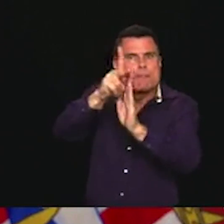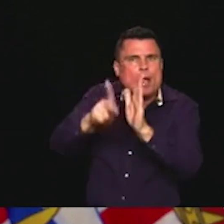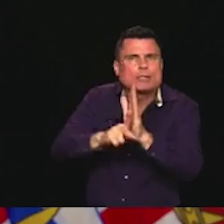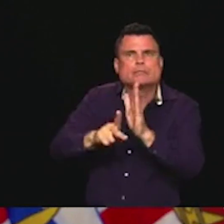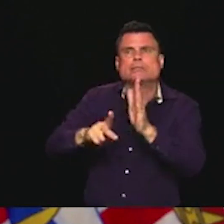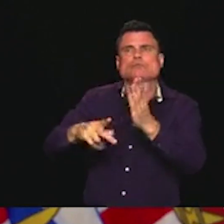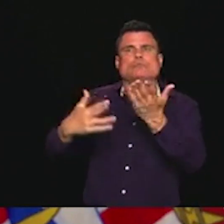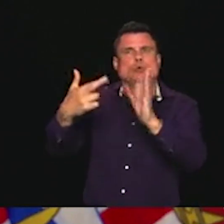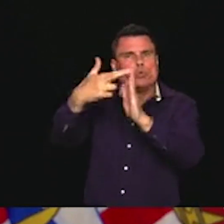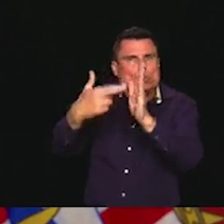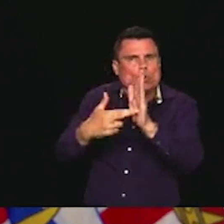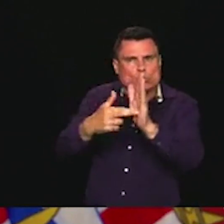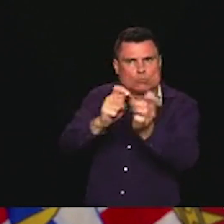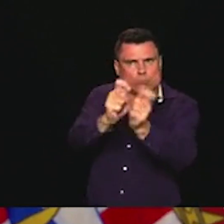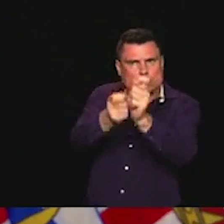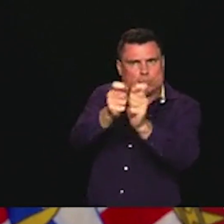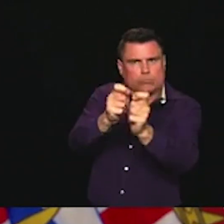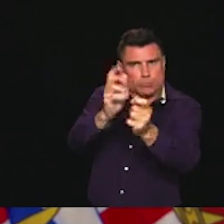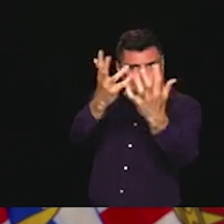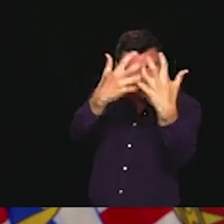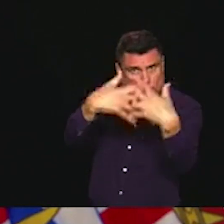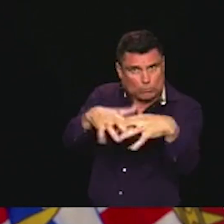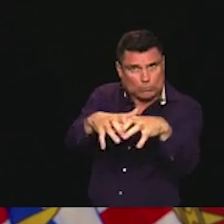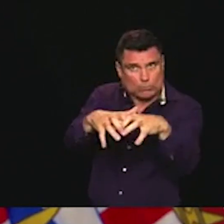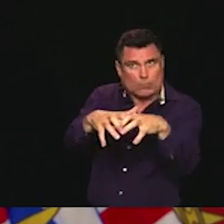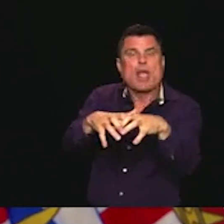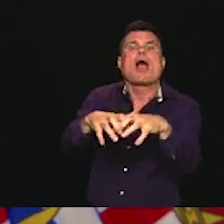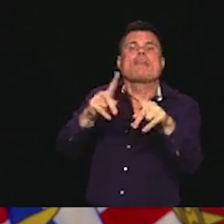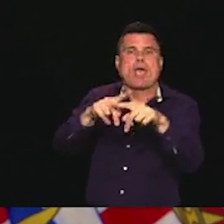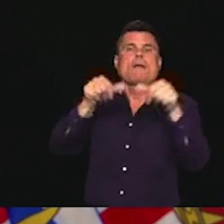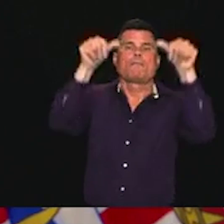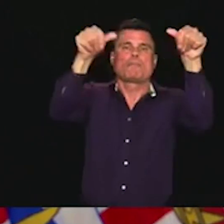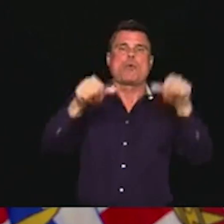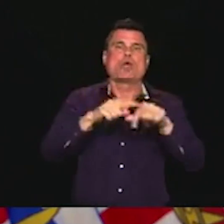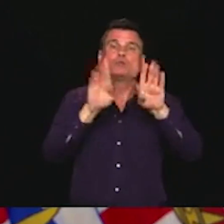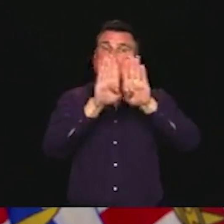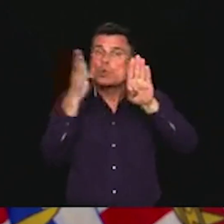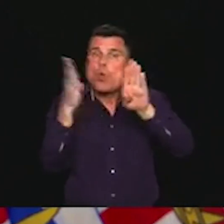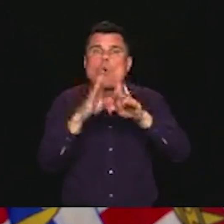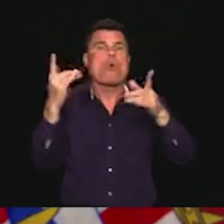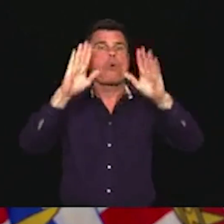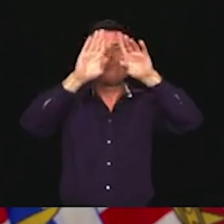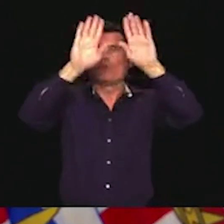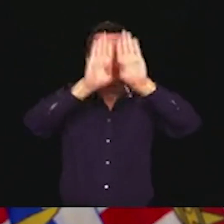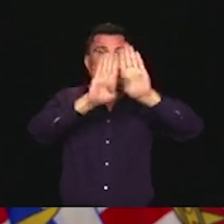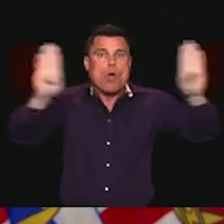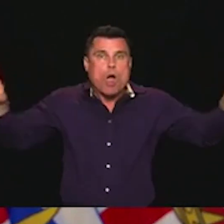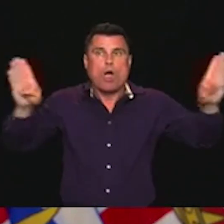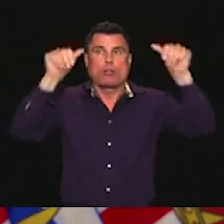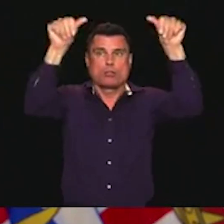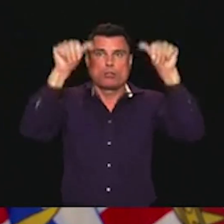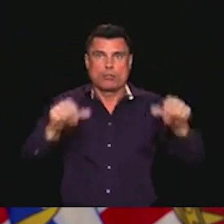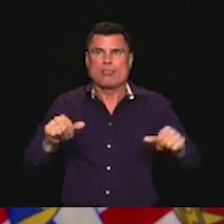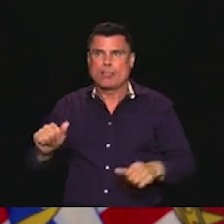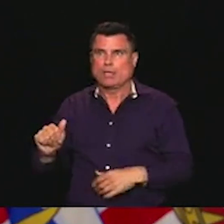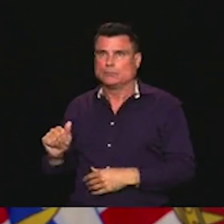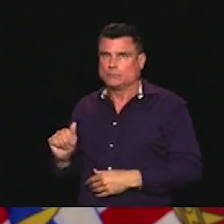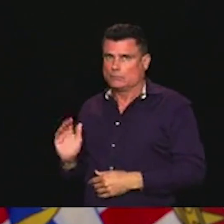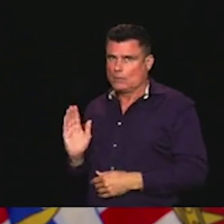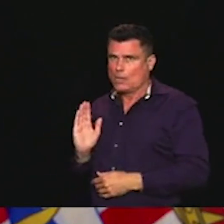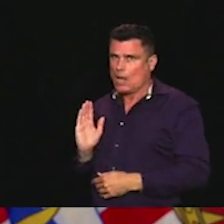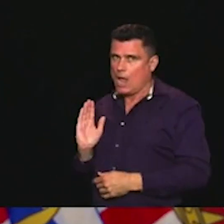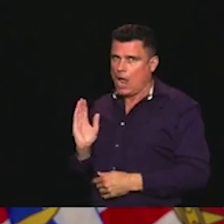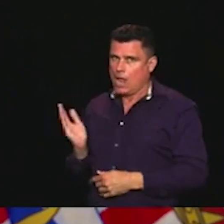you serve, the employees that you have. And you need to make accommodation for the concerns that